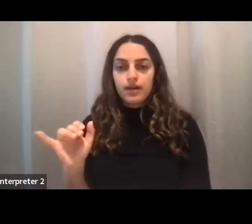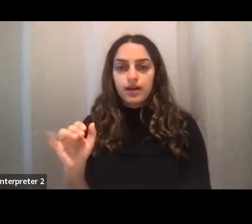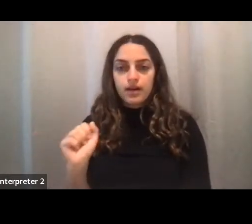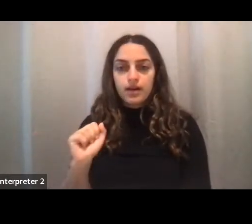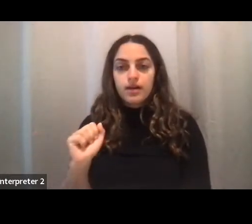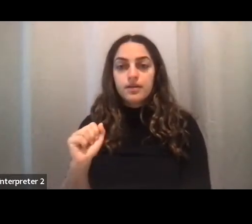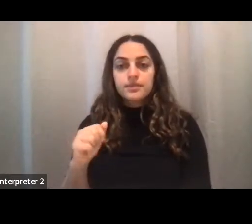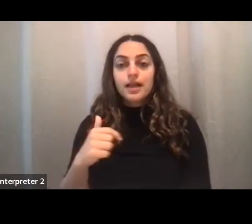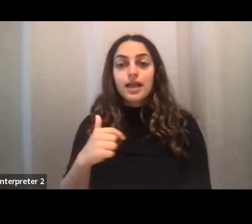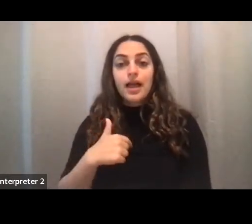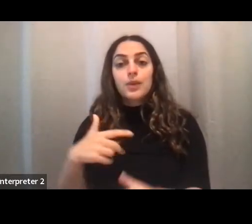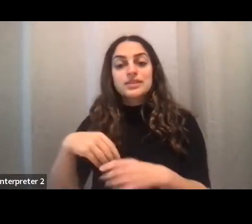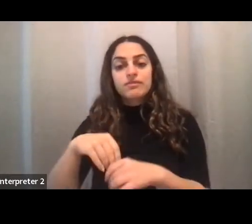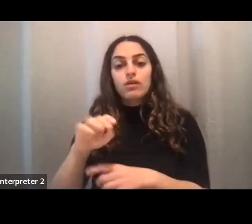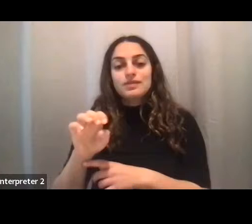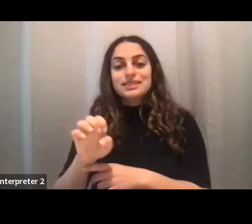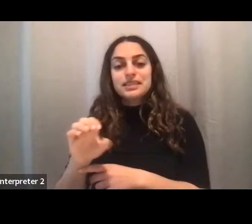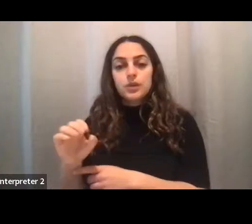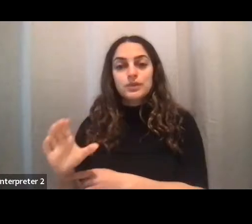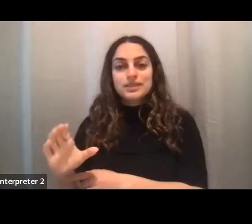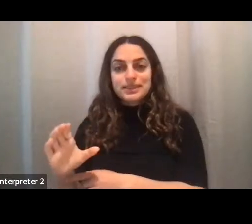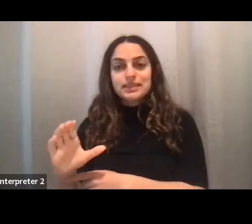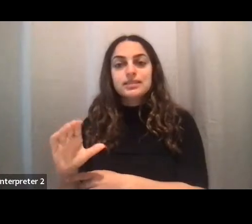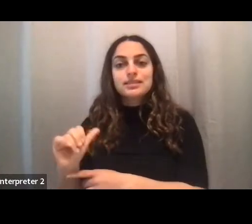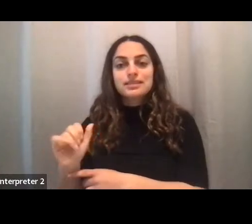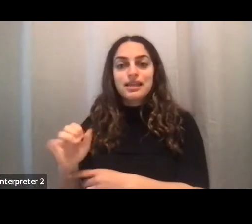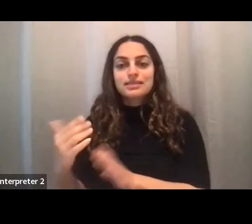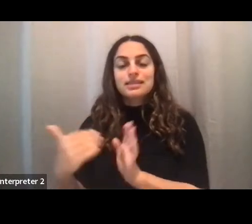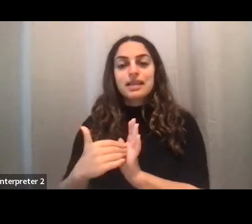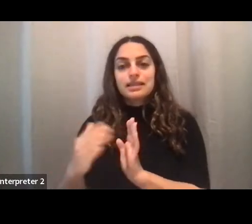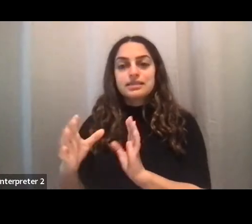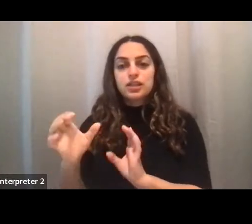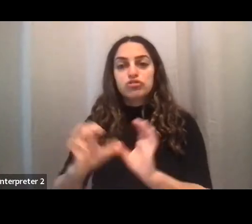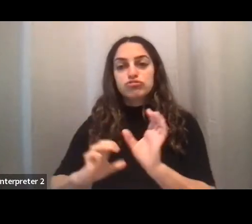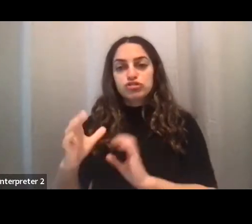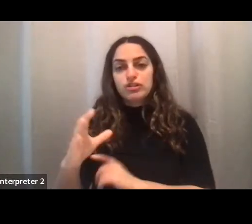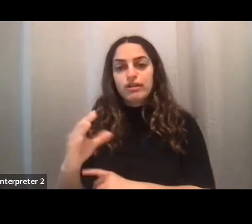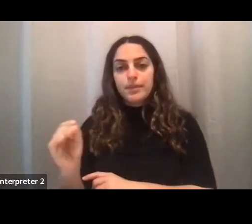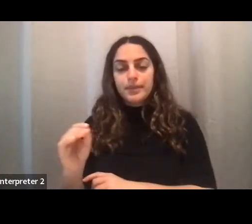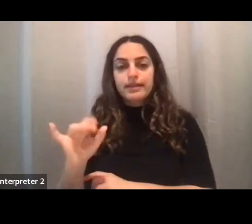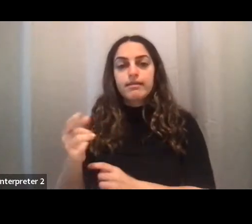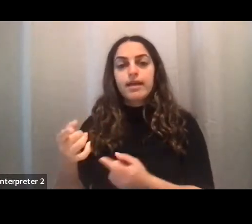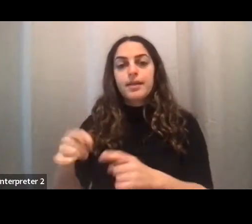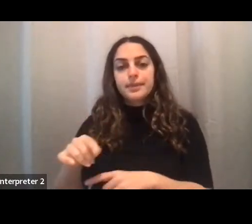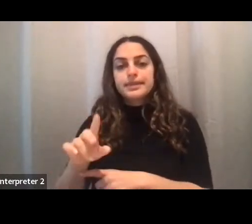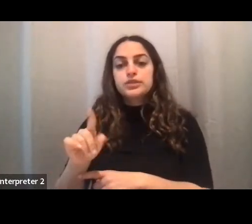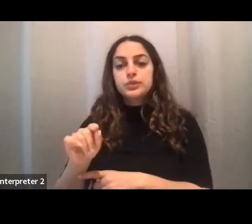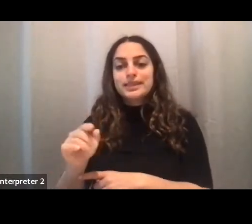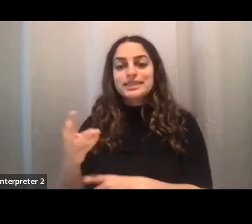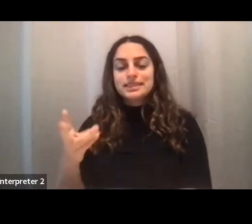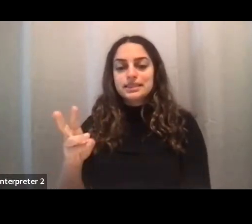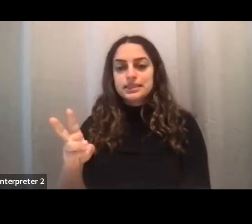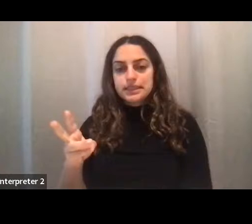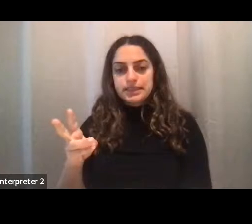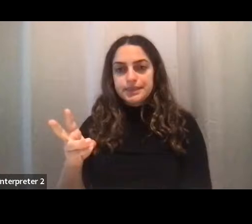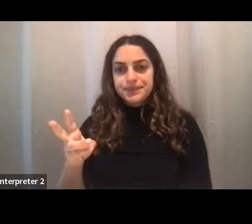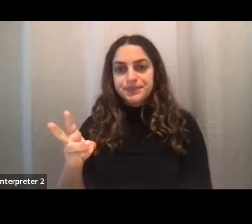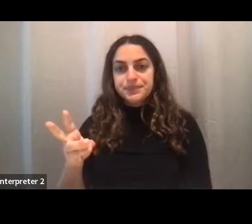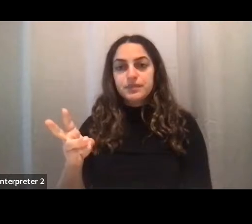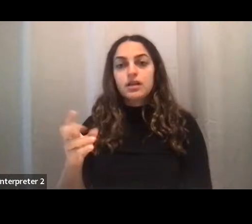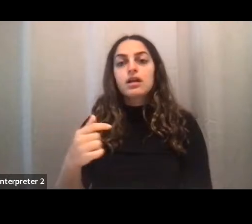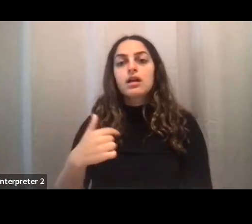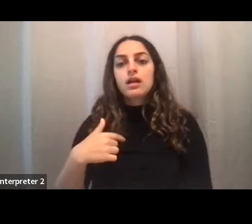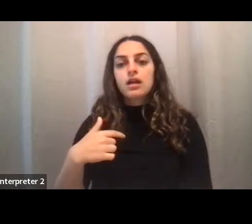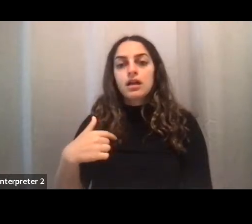i was involved in the eeoc case against a construction company that took place in 2016. i have been in